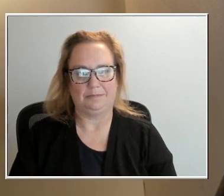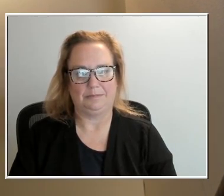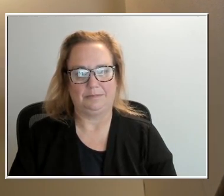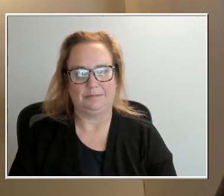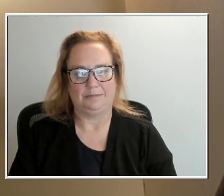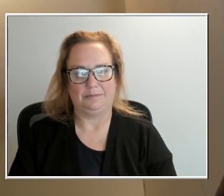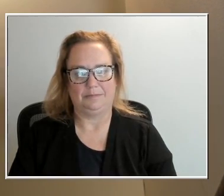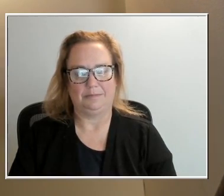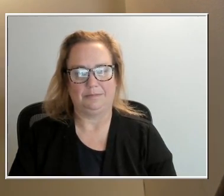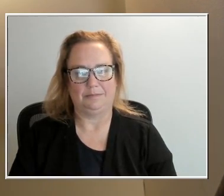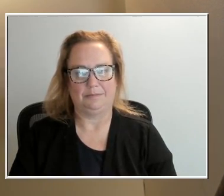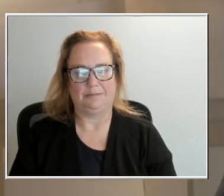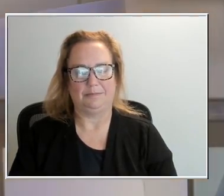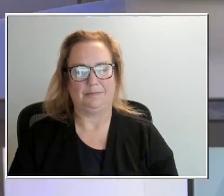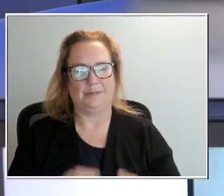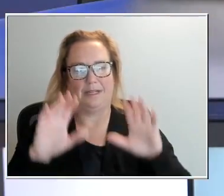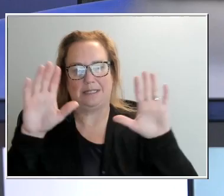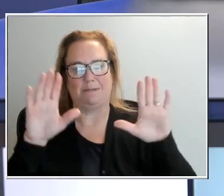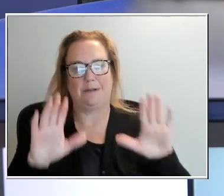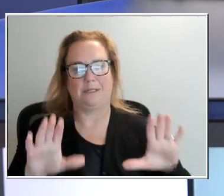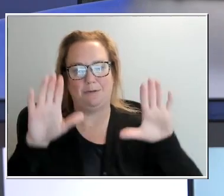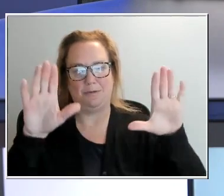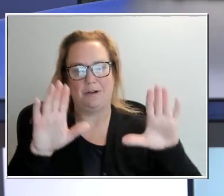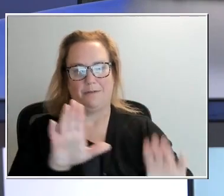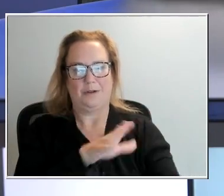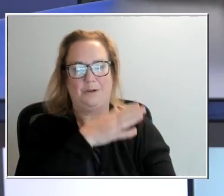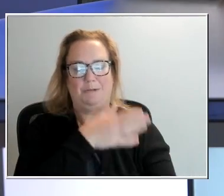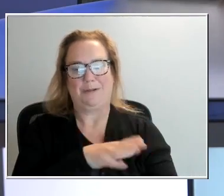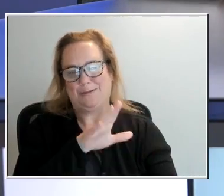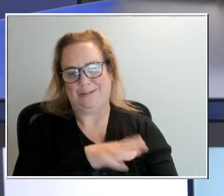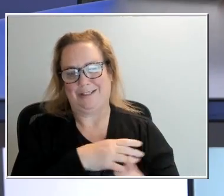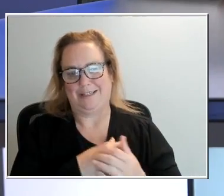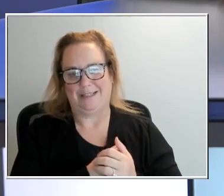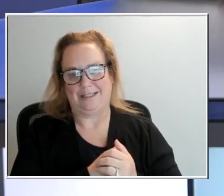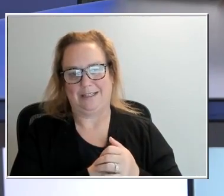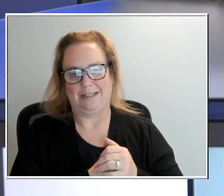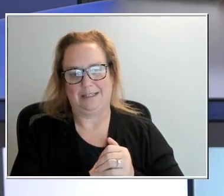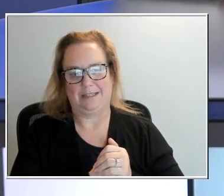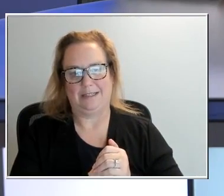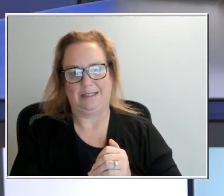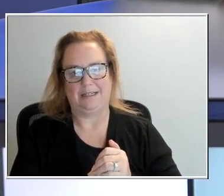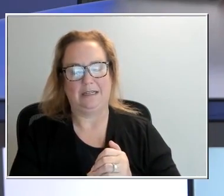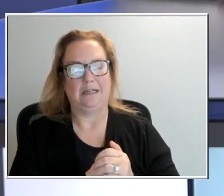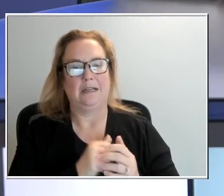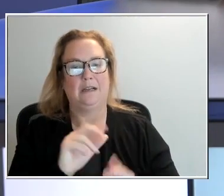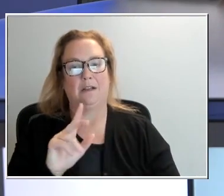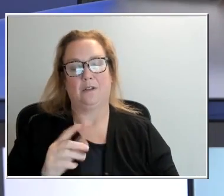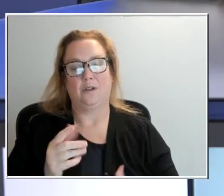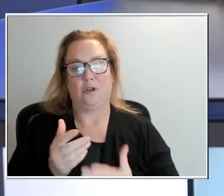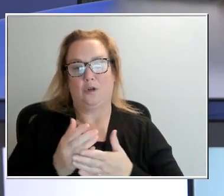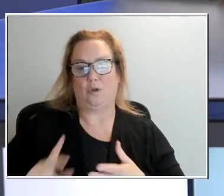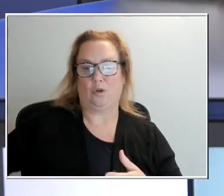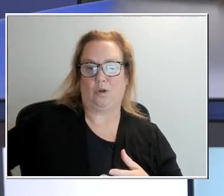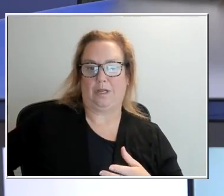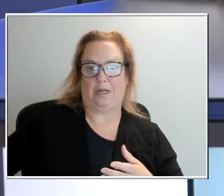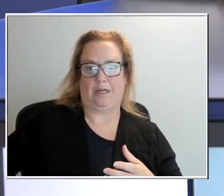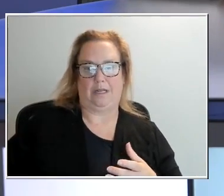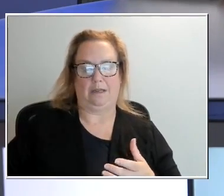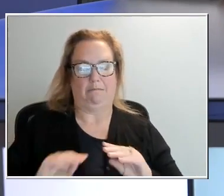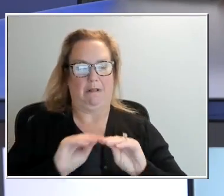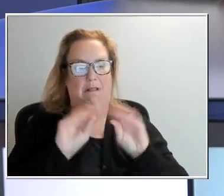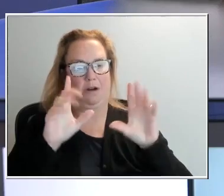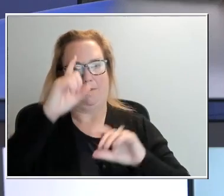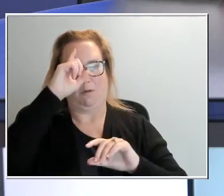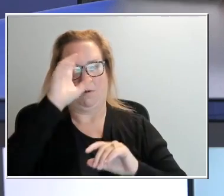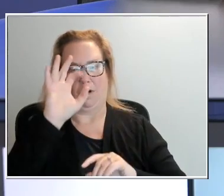Well, that's really amazing. Wonderful music you're playing there. In Tammy's case, a new kidney cleared up her brain fog. Amazing. What